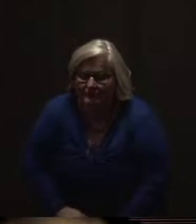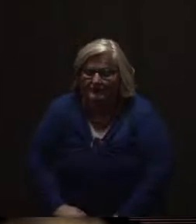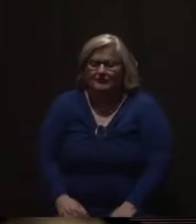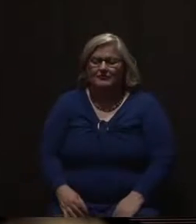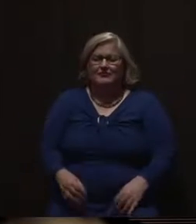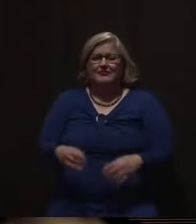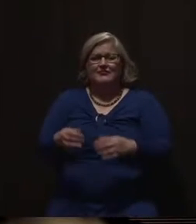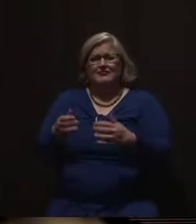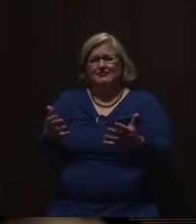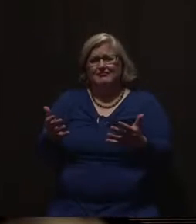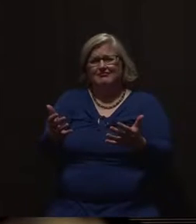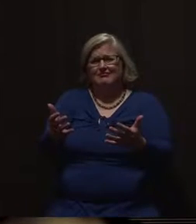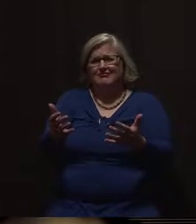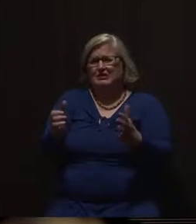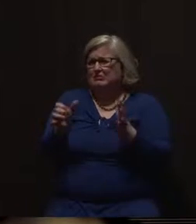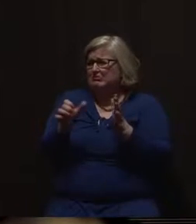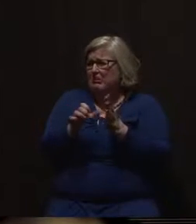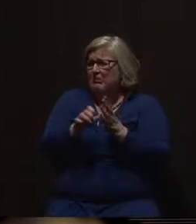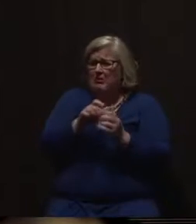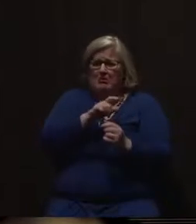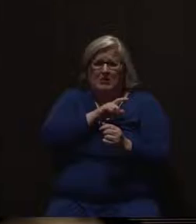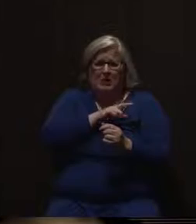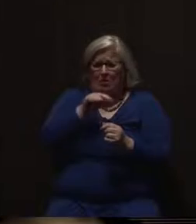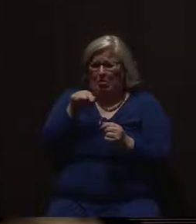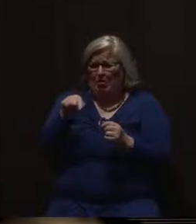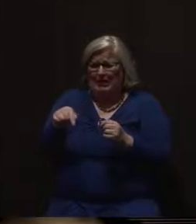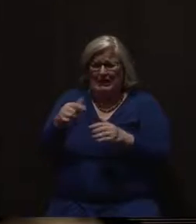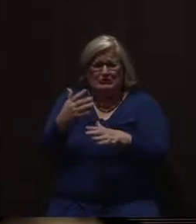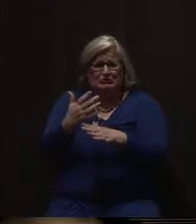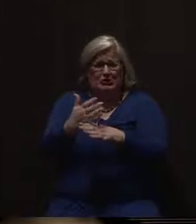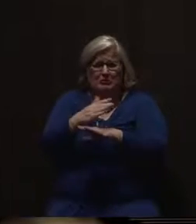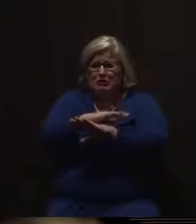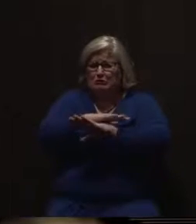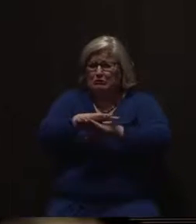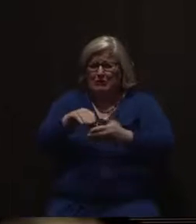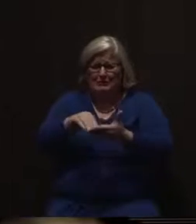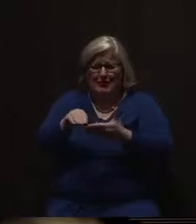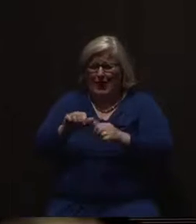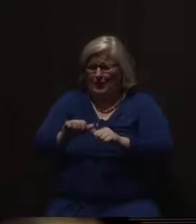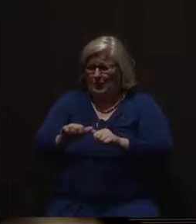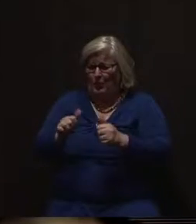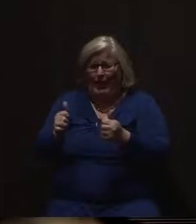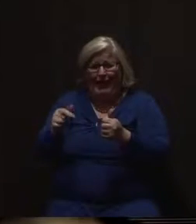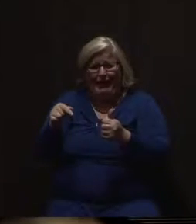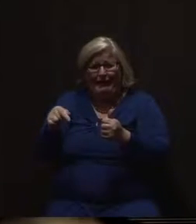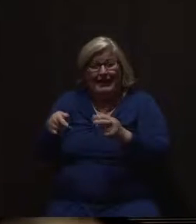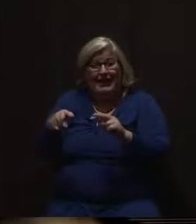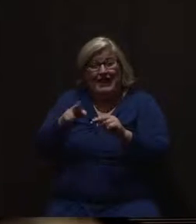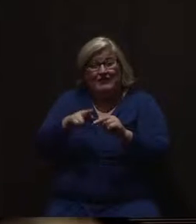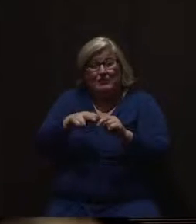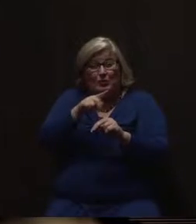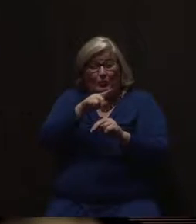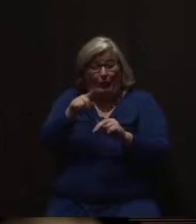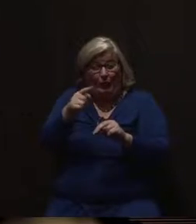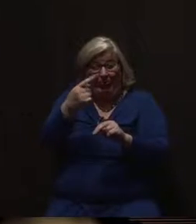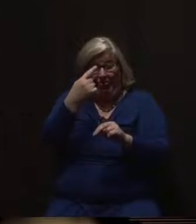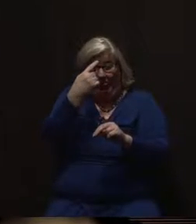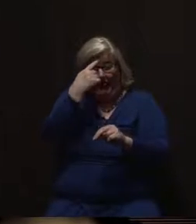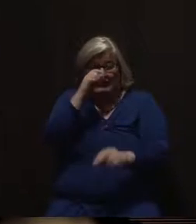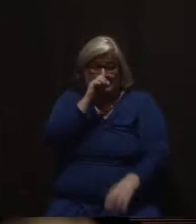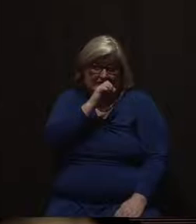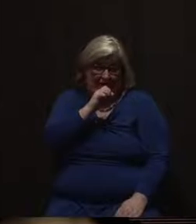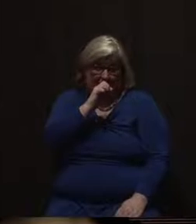if you're just thinking egotistically as a society, this doesn't make sense. Yeah. I'm going to open up in a second. Just before